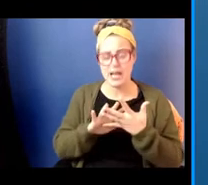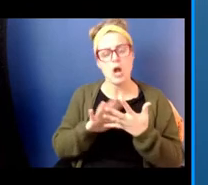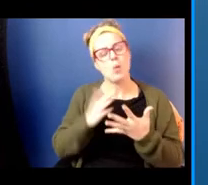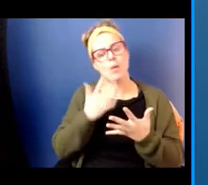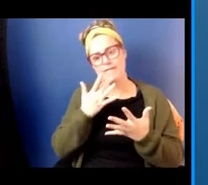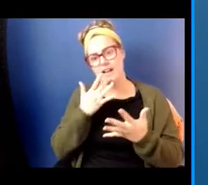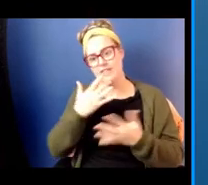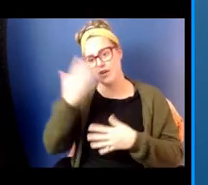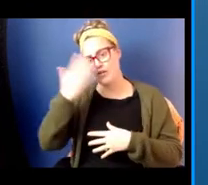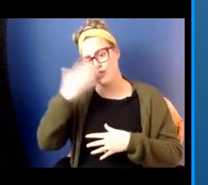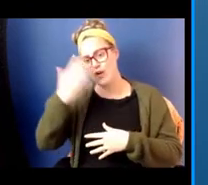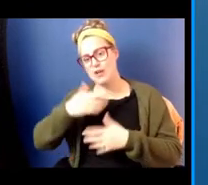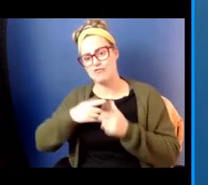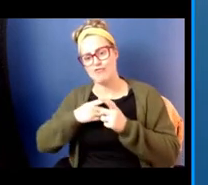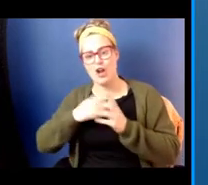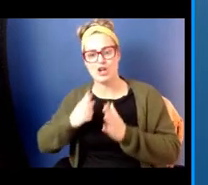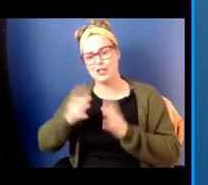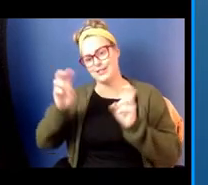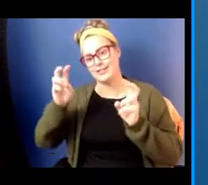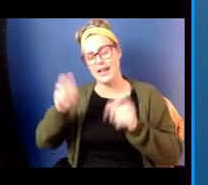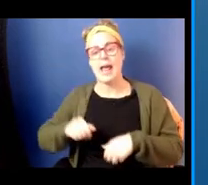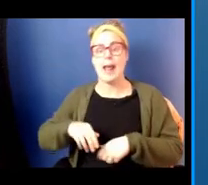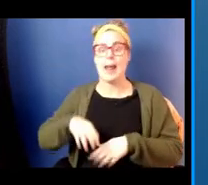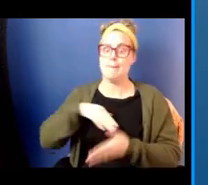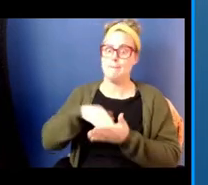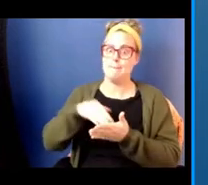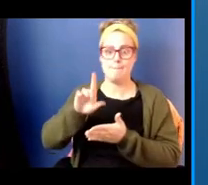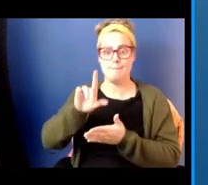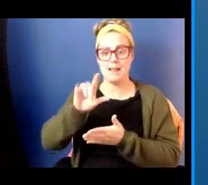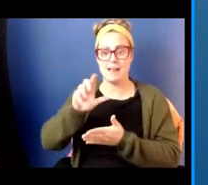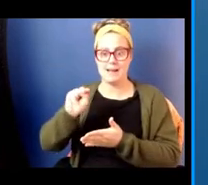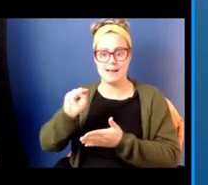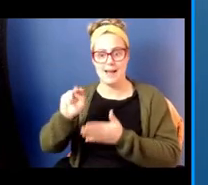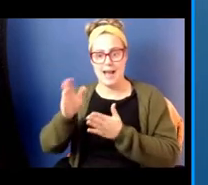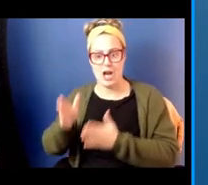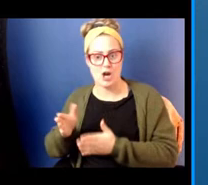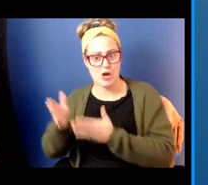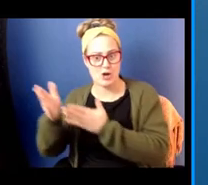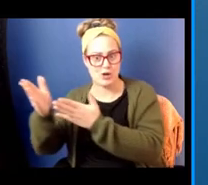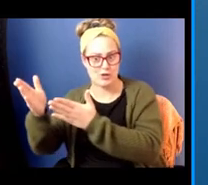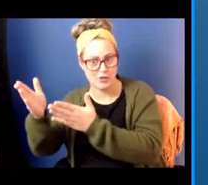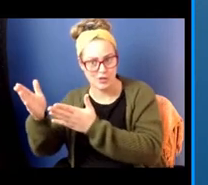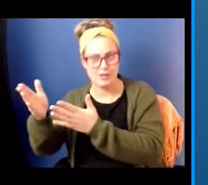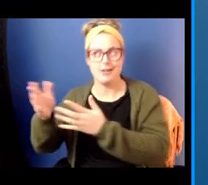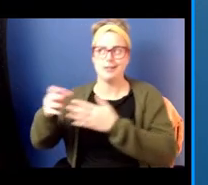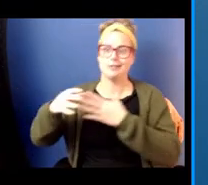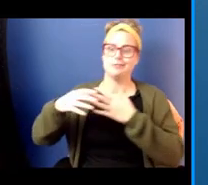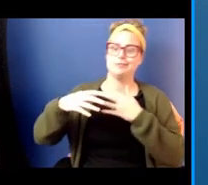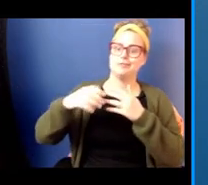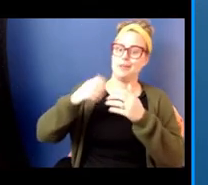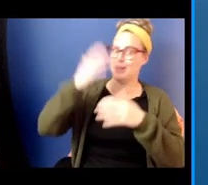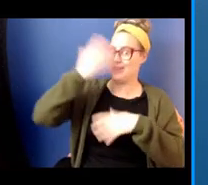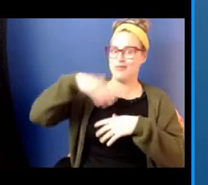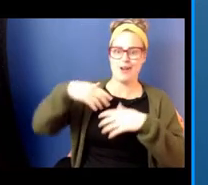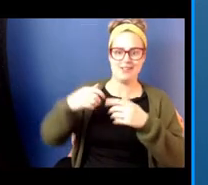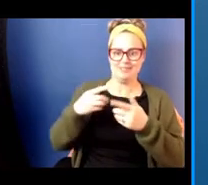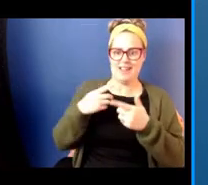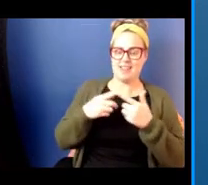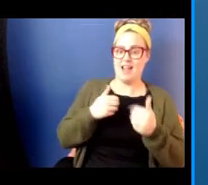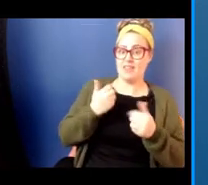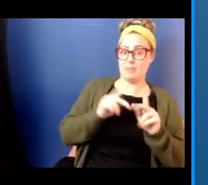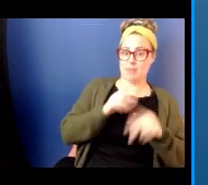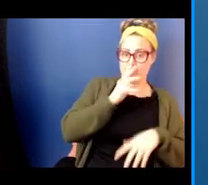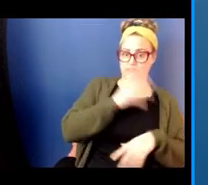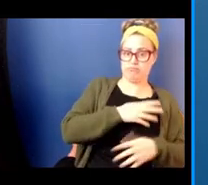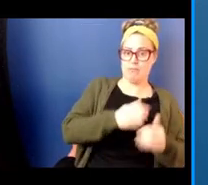candidates make no mistake Republicans and Iowa will seize this opportunity to double down on their caucuses